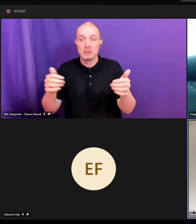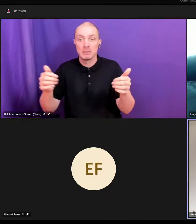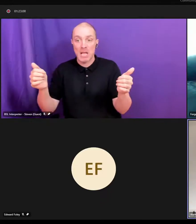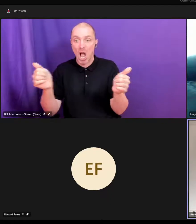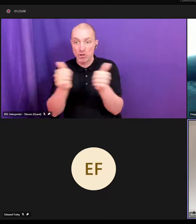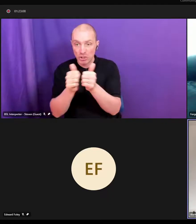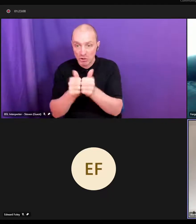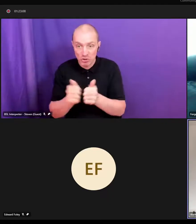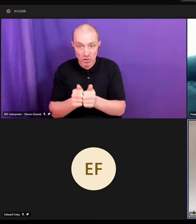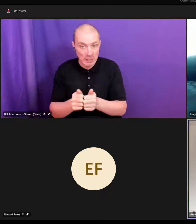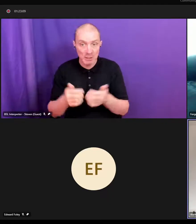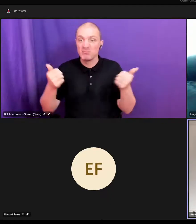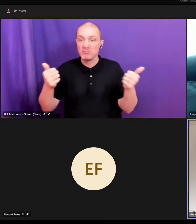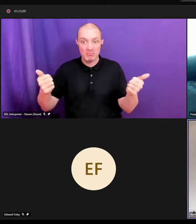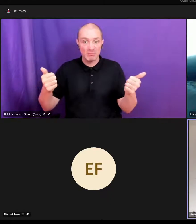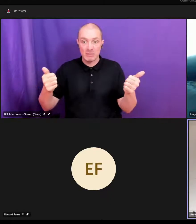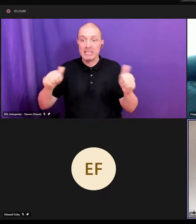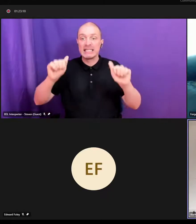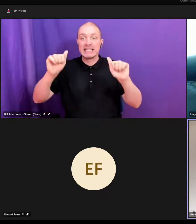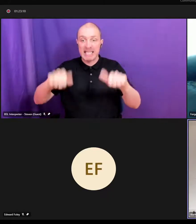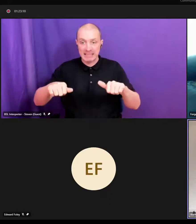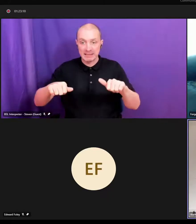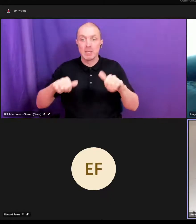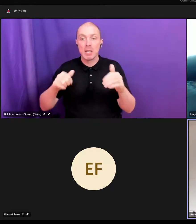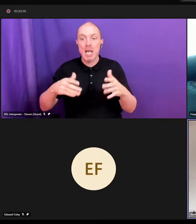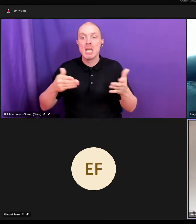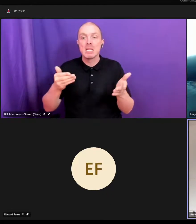Okay, thank you. We'll take a 5 minute recess break now.